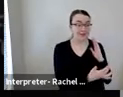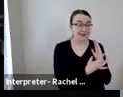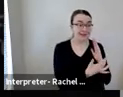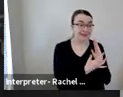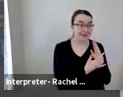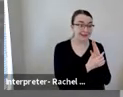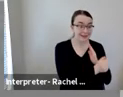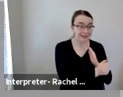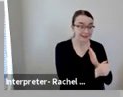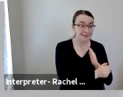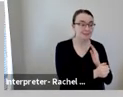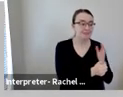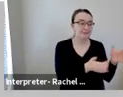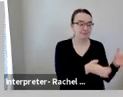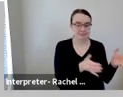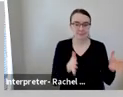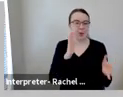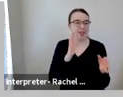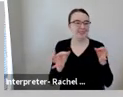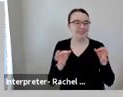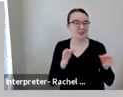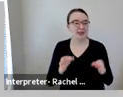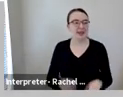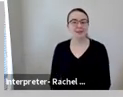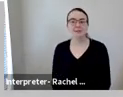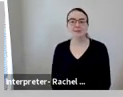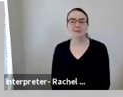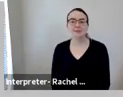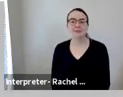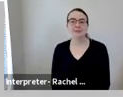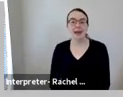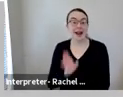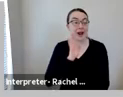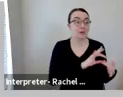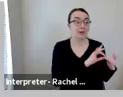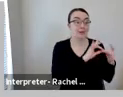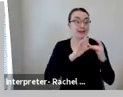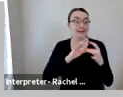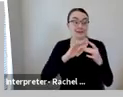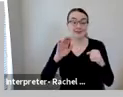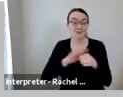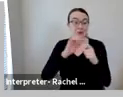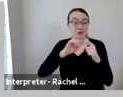this. And I kind of bring it around full circle here.